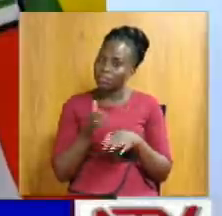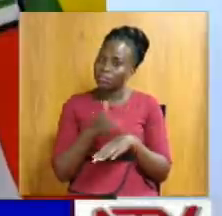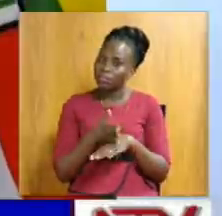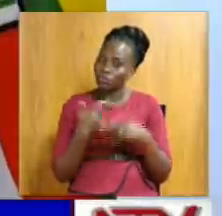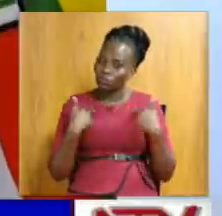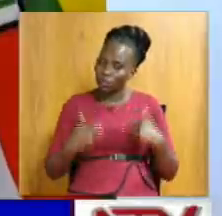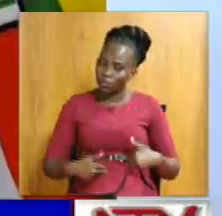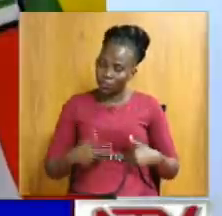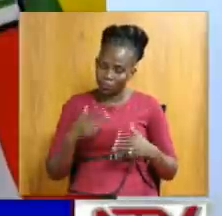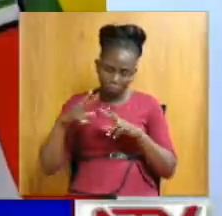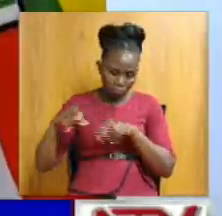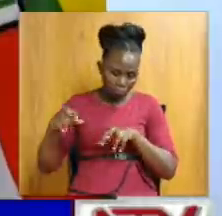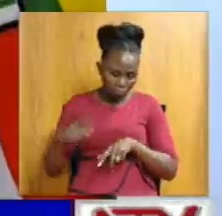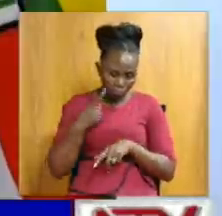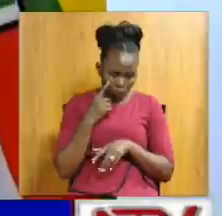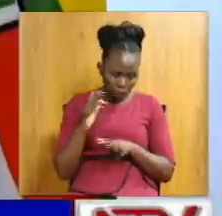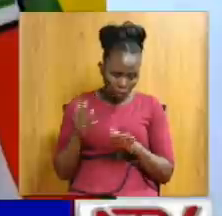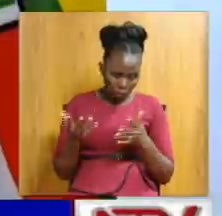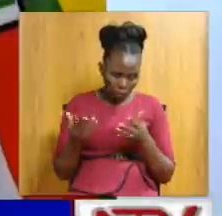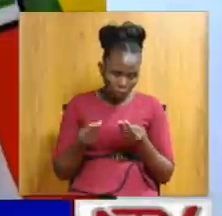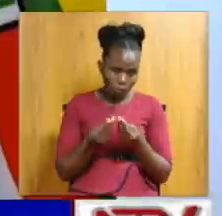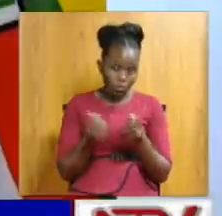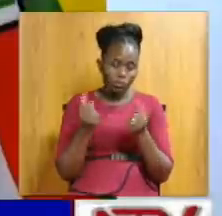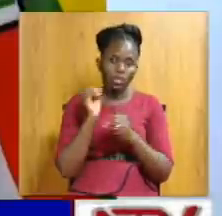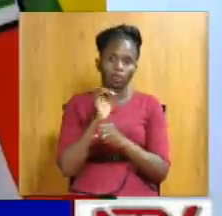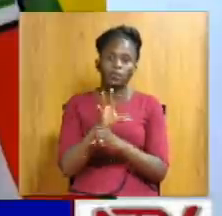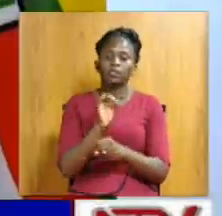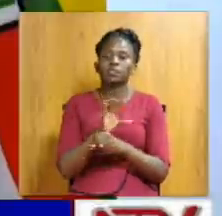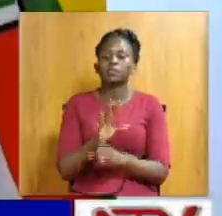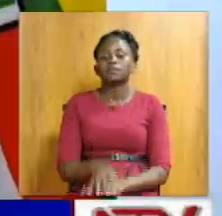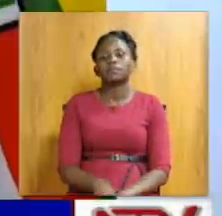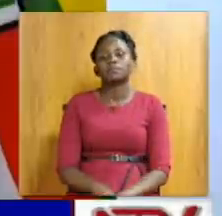study that and advise,